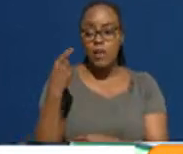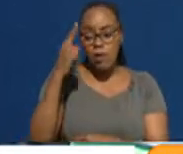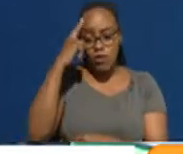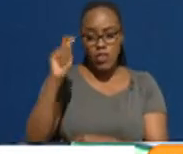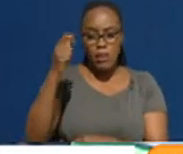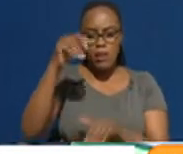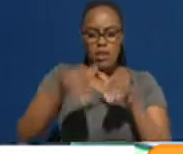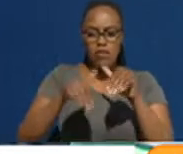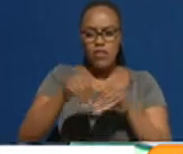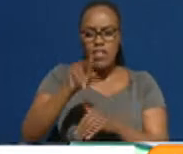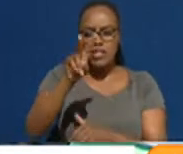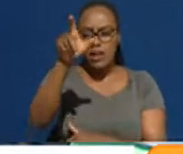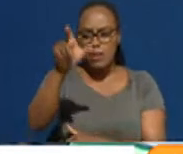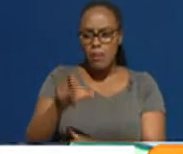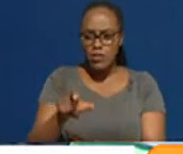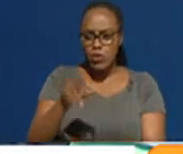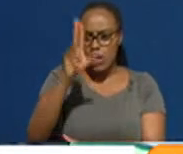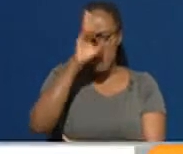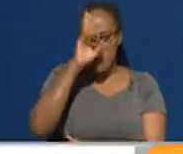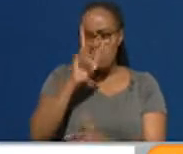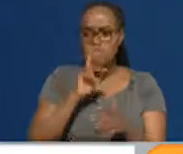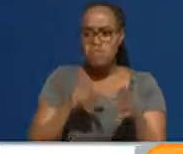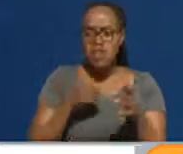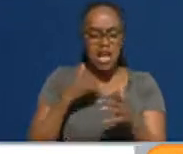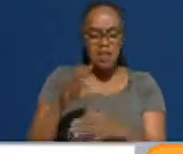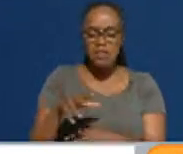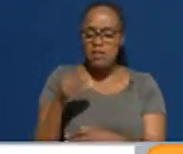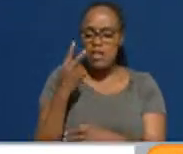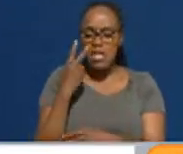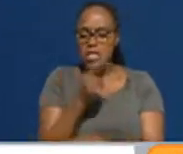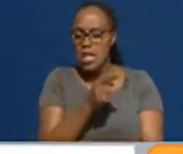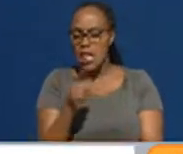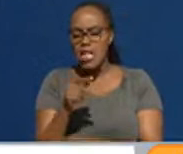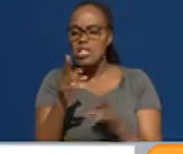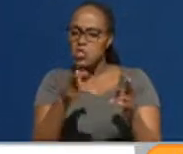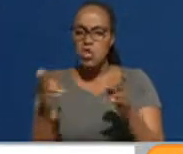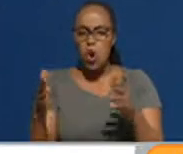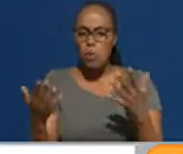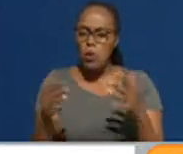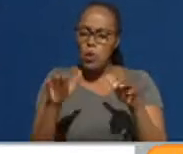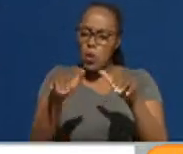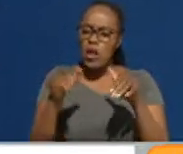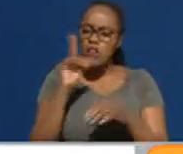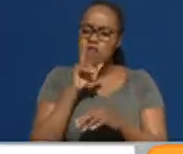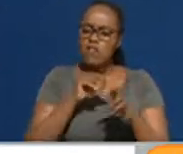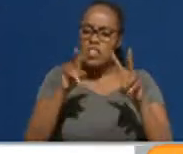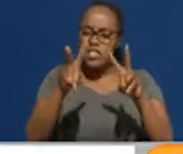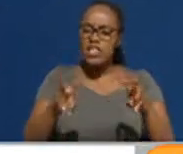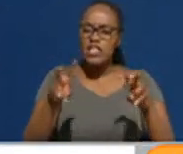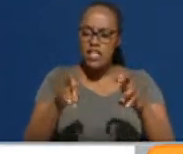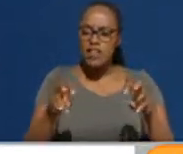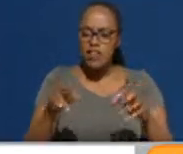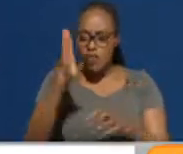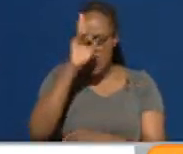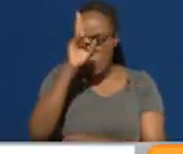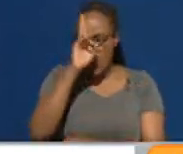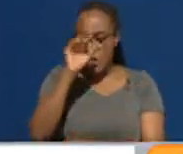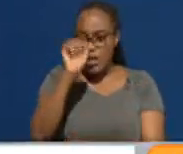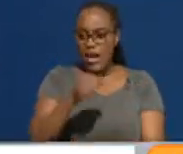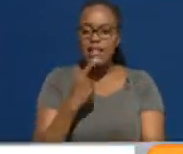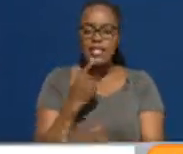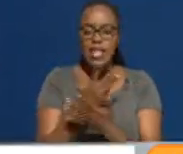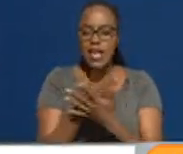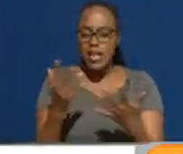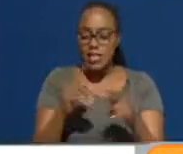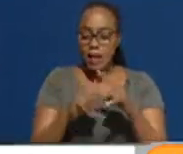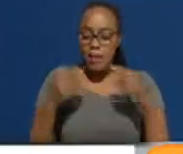So for the second one, the police say they don't see any foul play in it there. Yeah, well, you wait for them to finish the investigation. The police can say anything in the